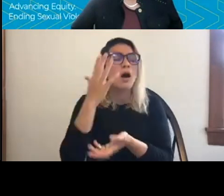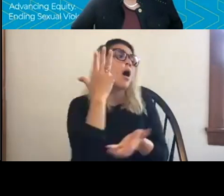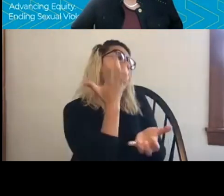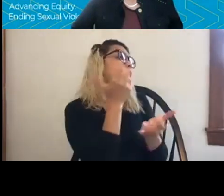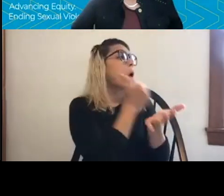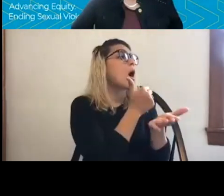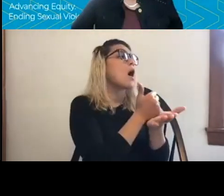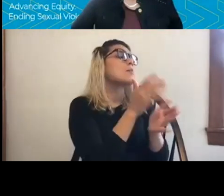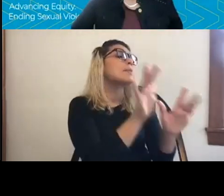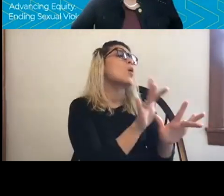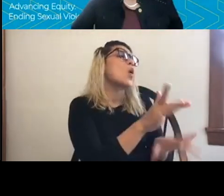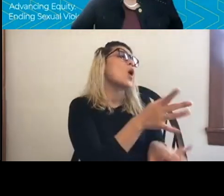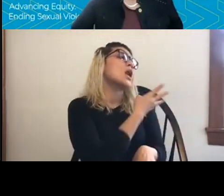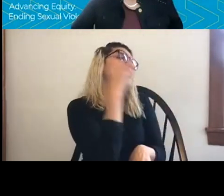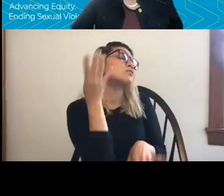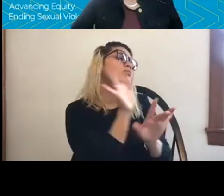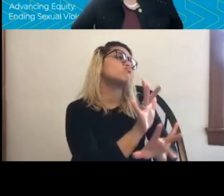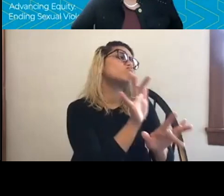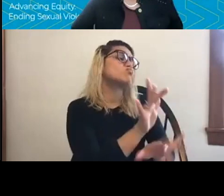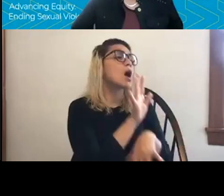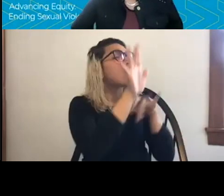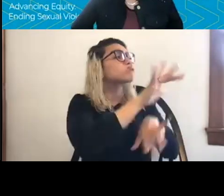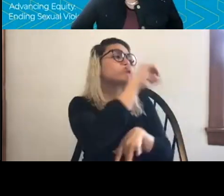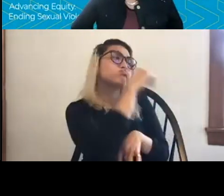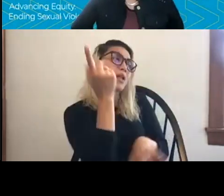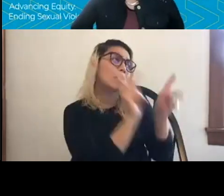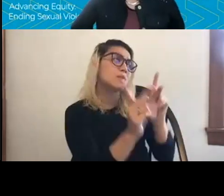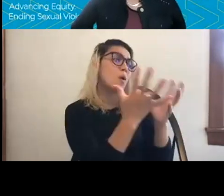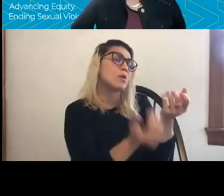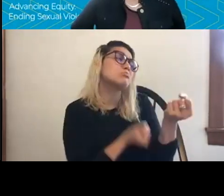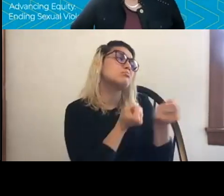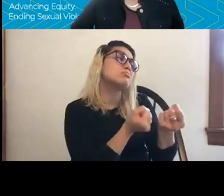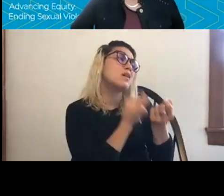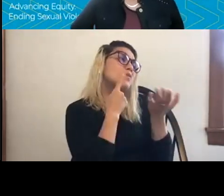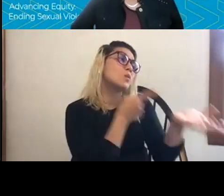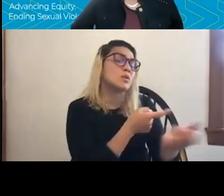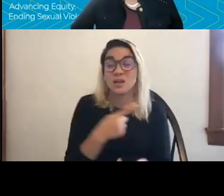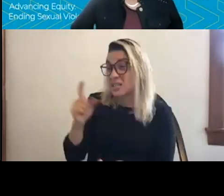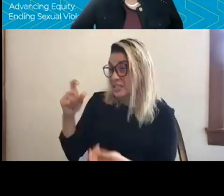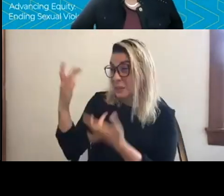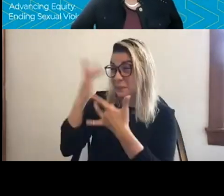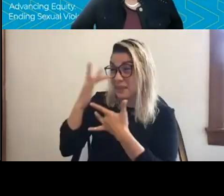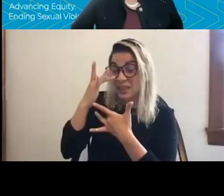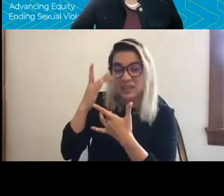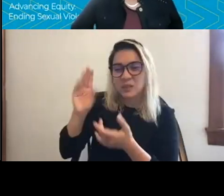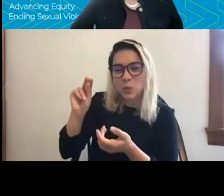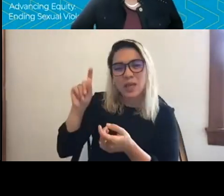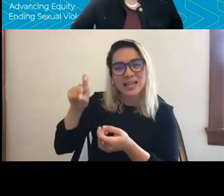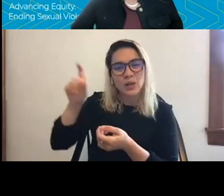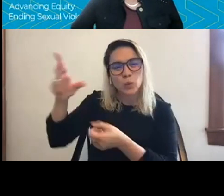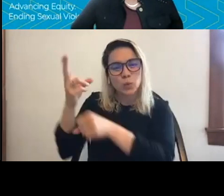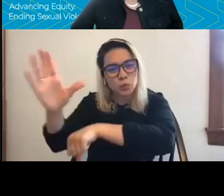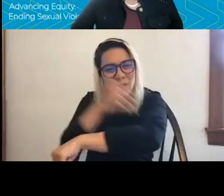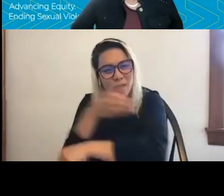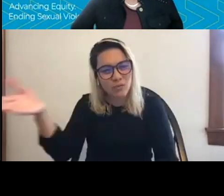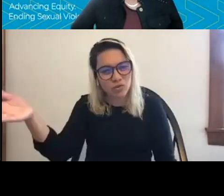there for the poor Black people. And it's like, we don't need your pity, we need your power. And so the ways in